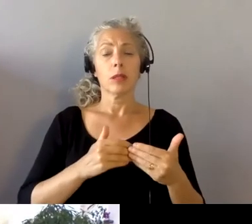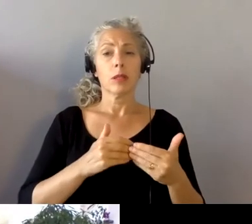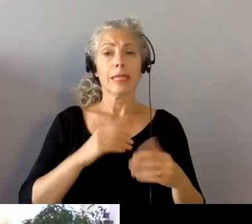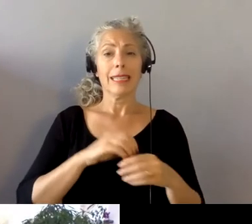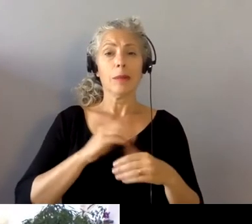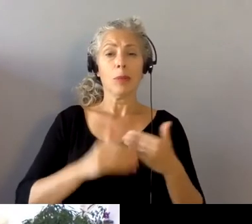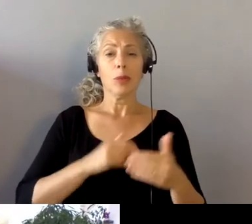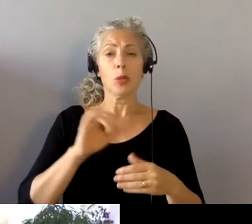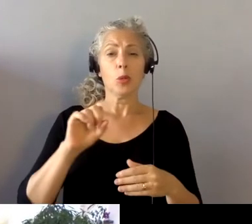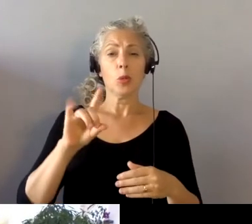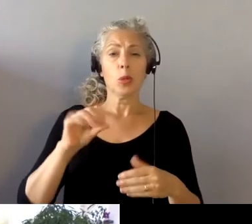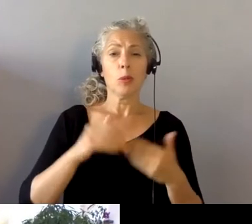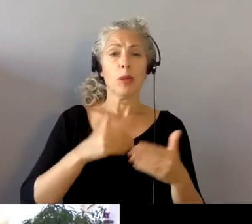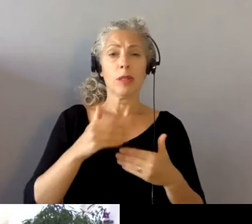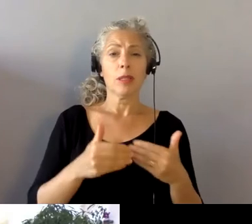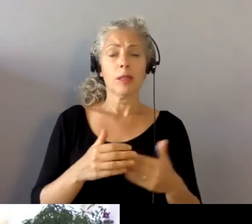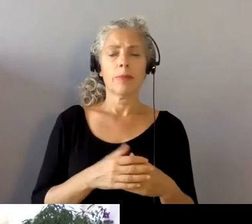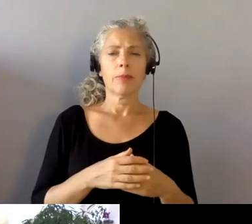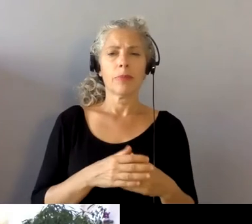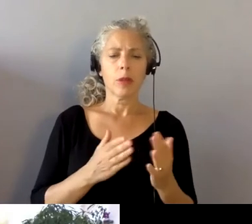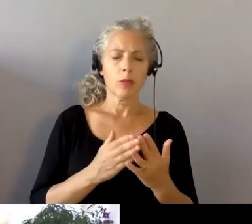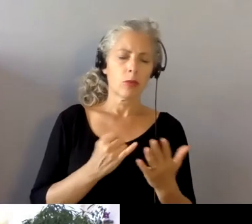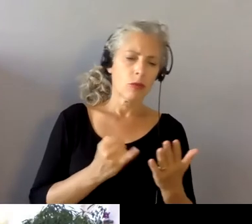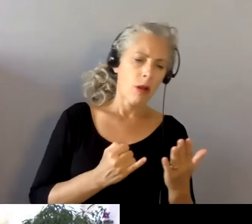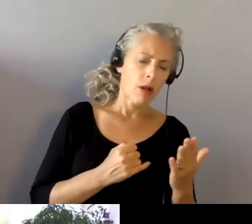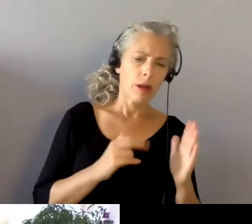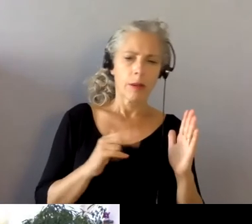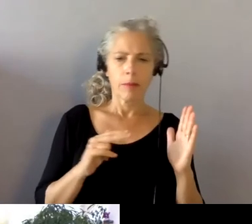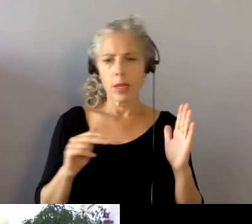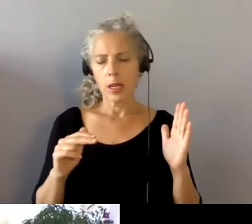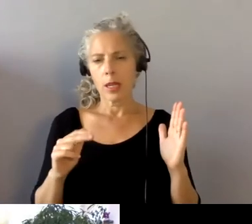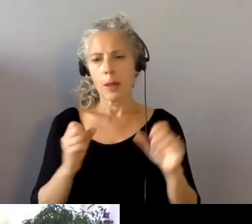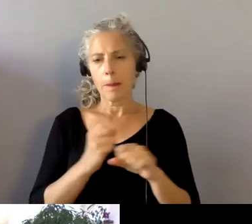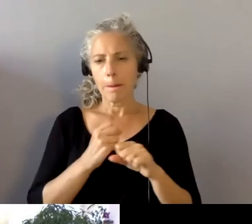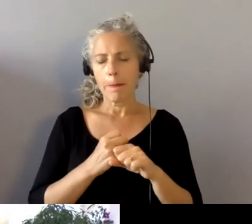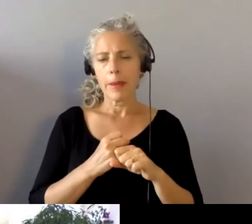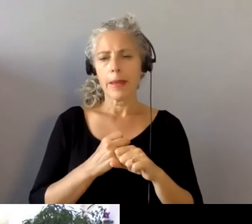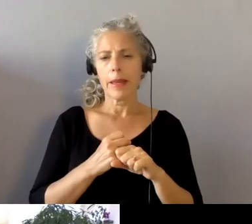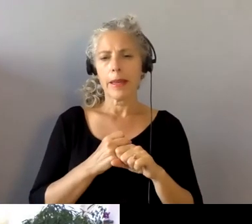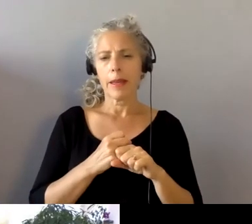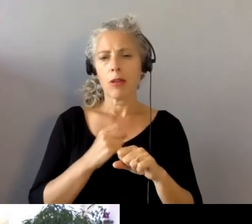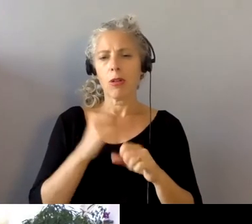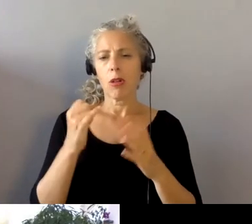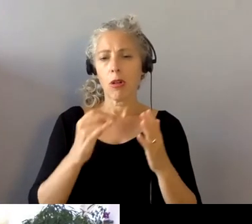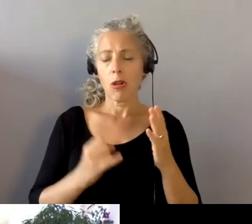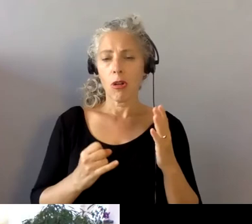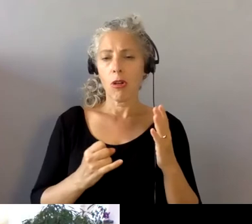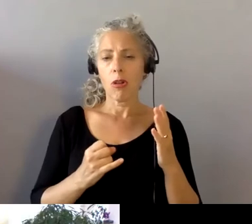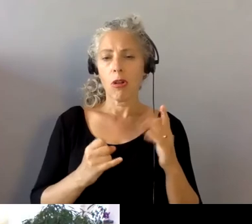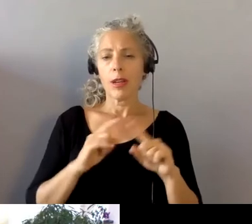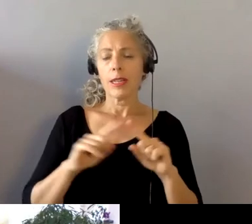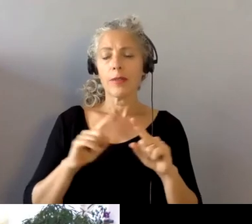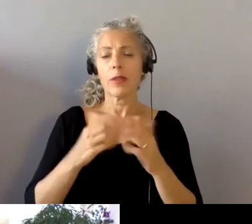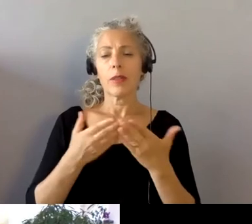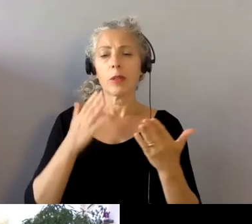in a studio process where, through drawing and painting and the actual making and creative work, different things start to